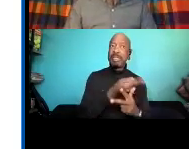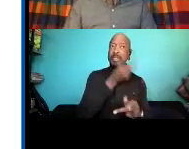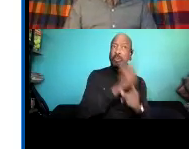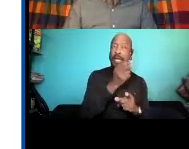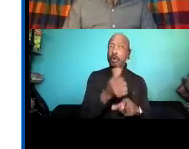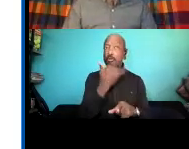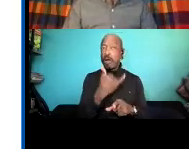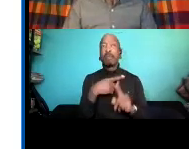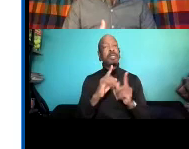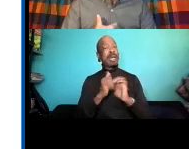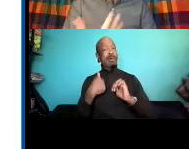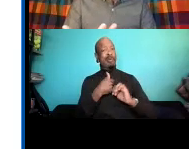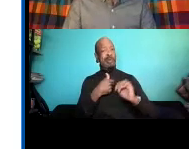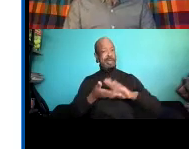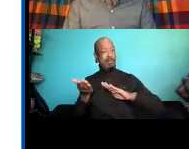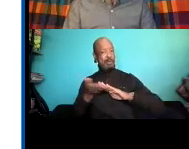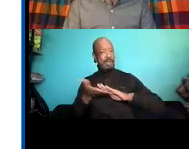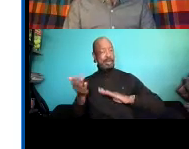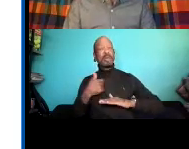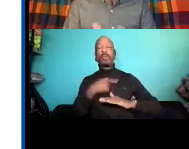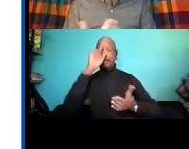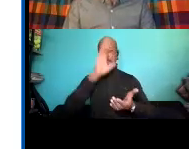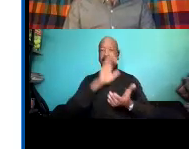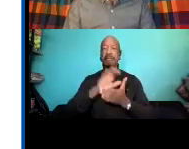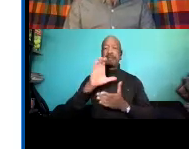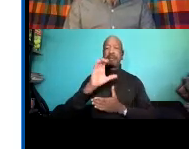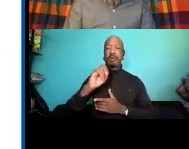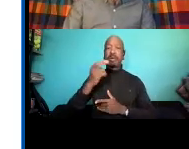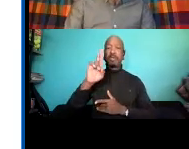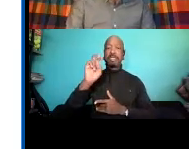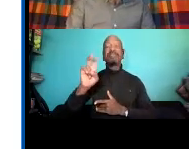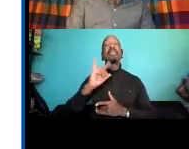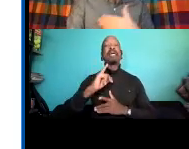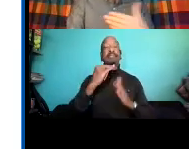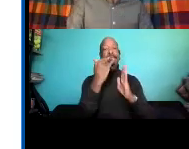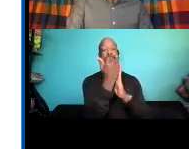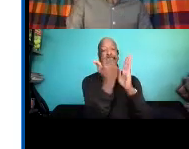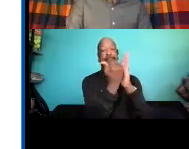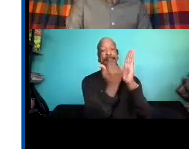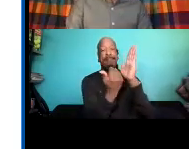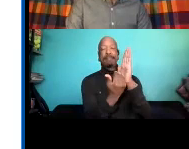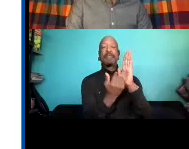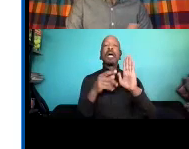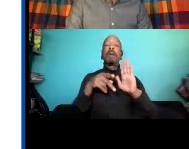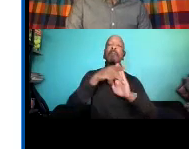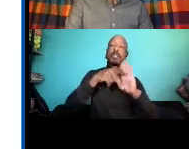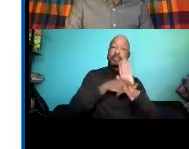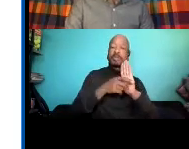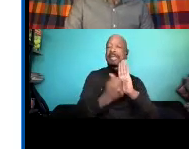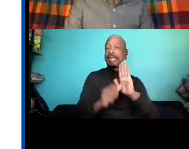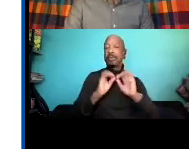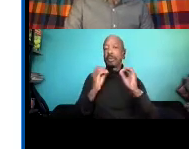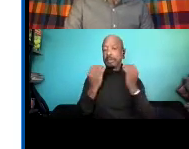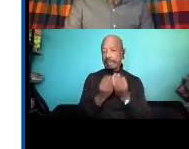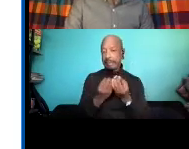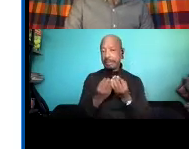the way that we operate is that we believe cooperatives are a set of principles that any organization, incorporated or not,